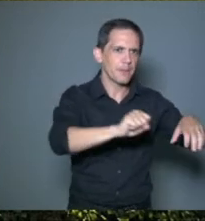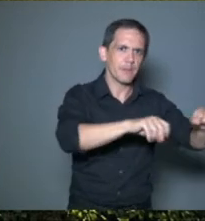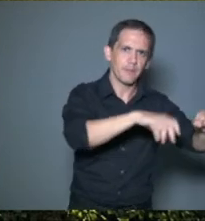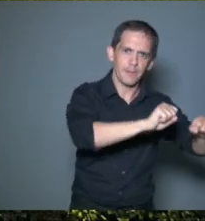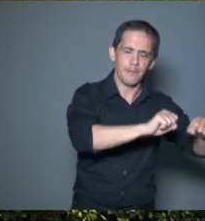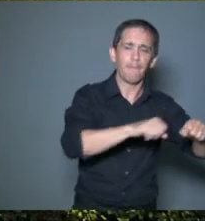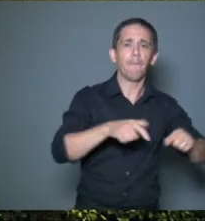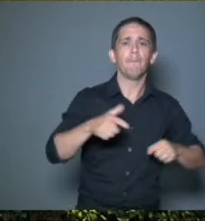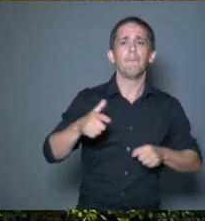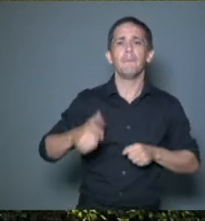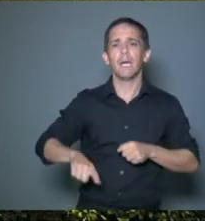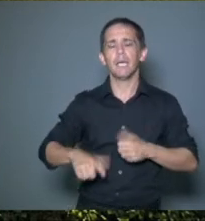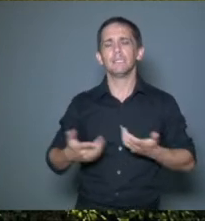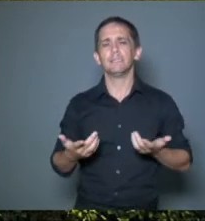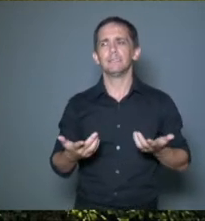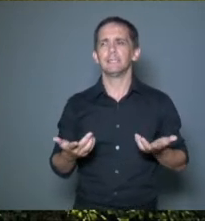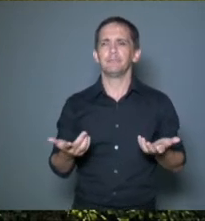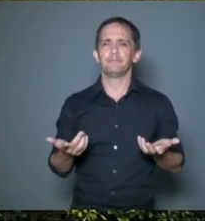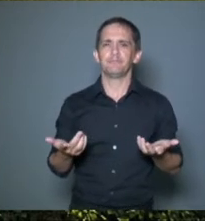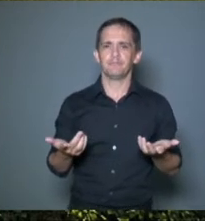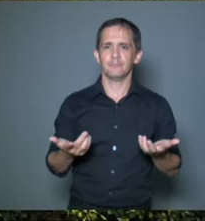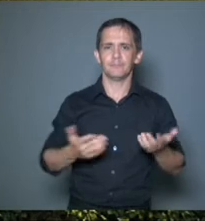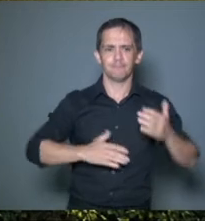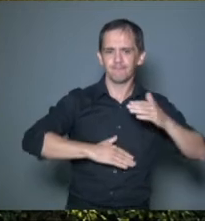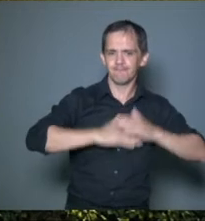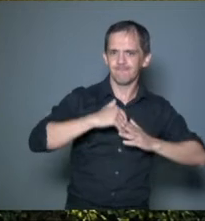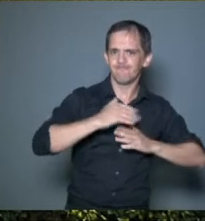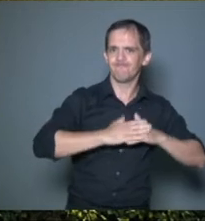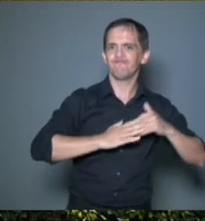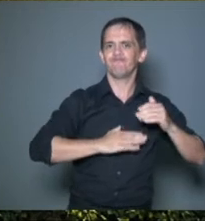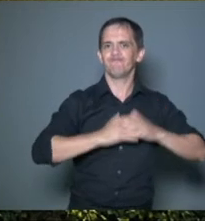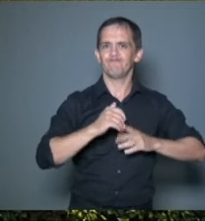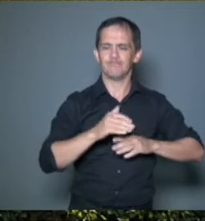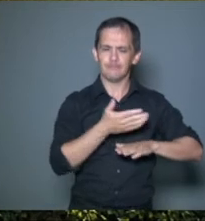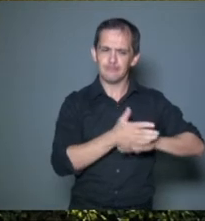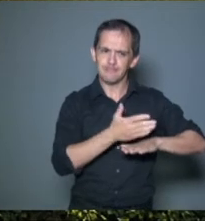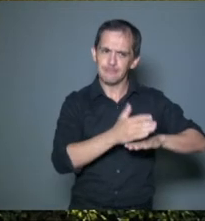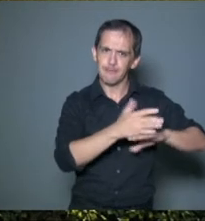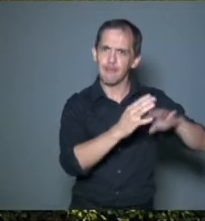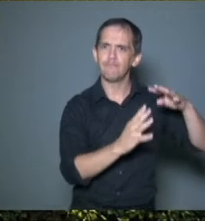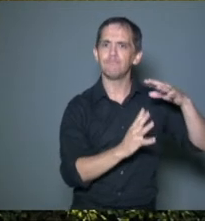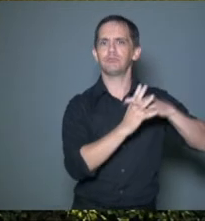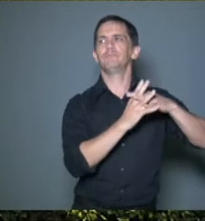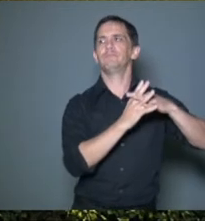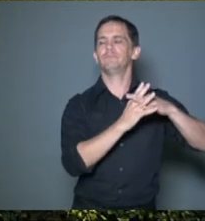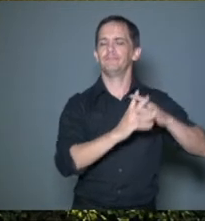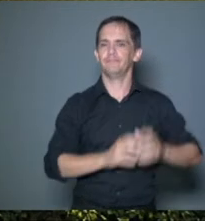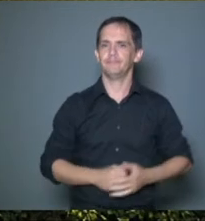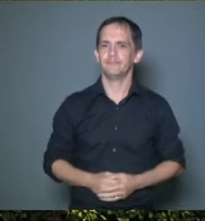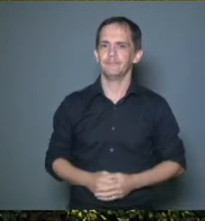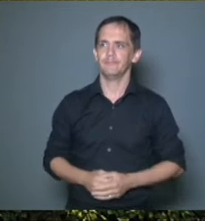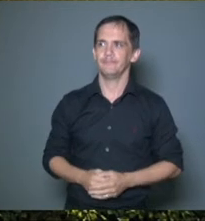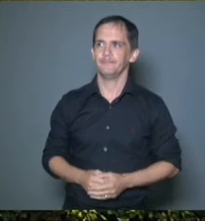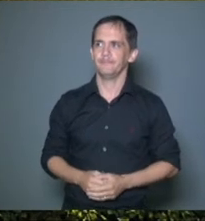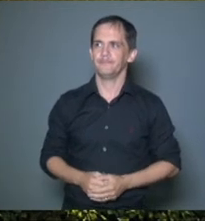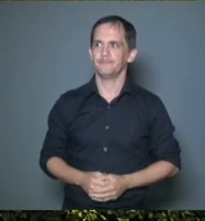businesses, also maximizing efficiency in our operations.